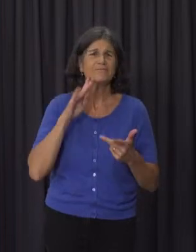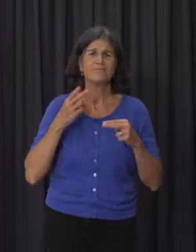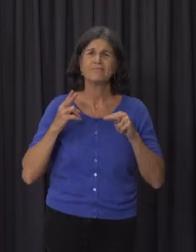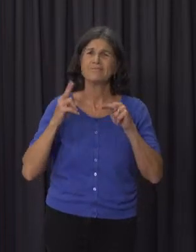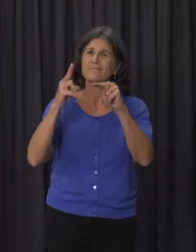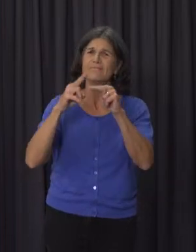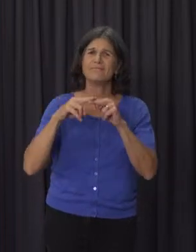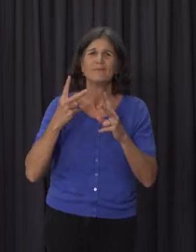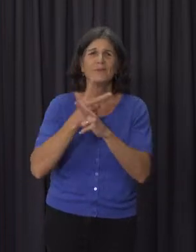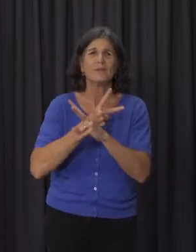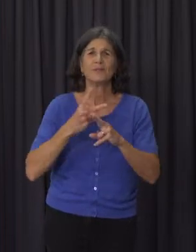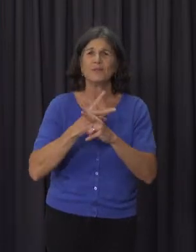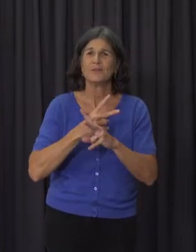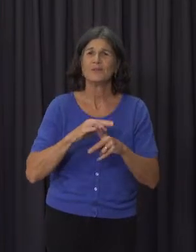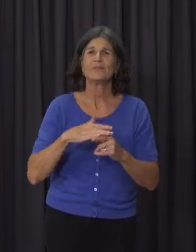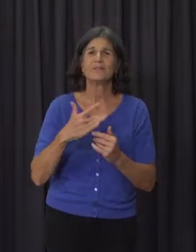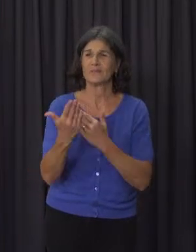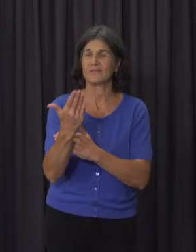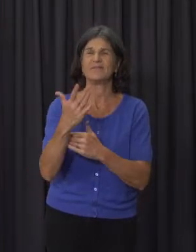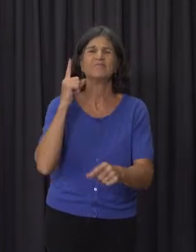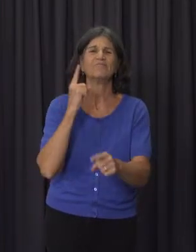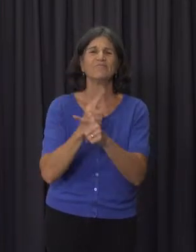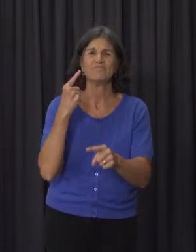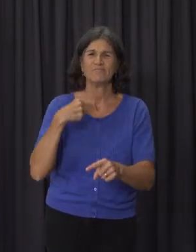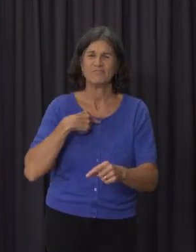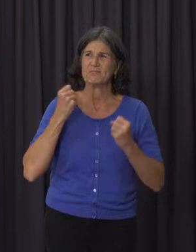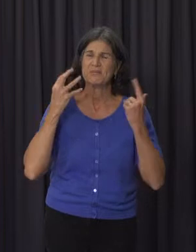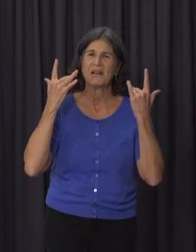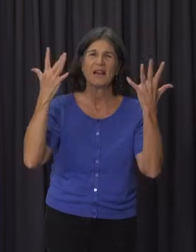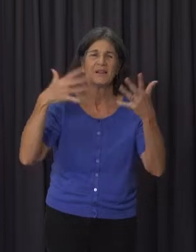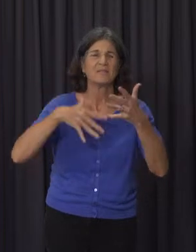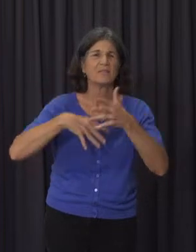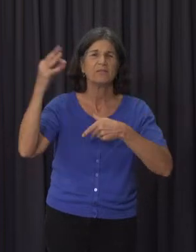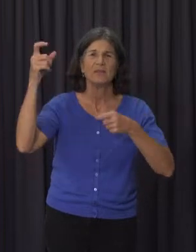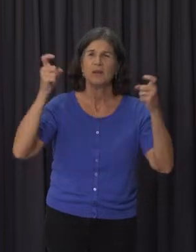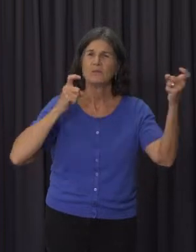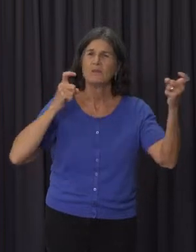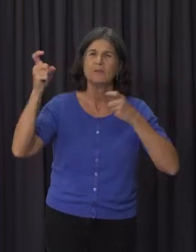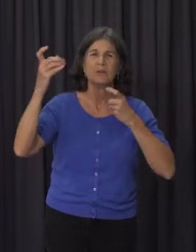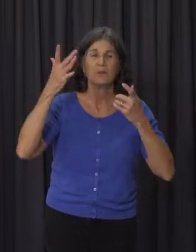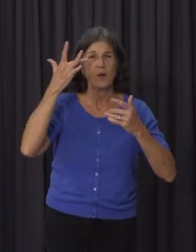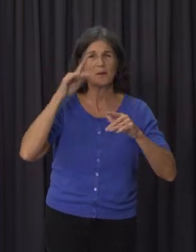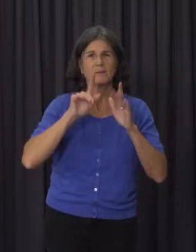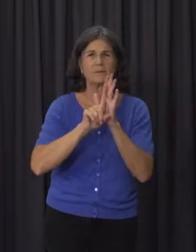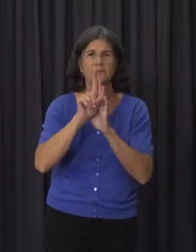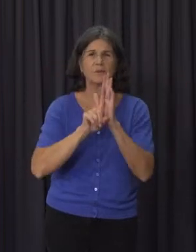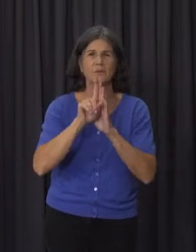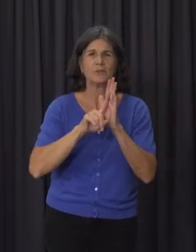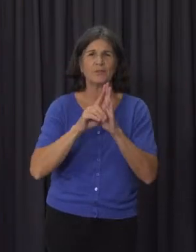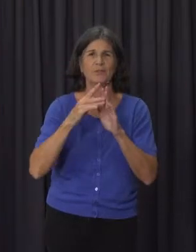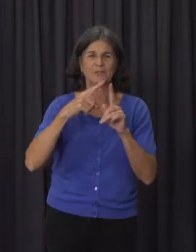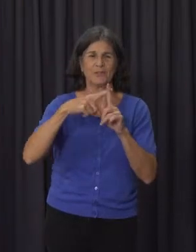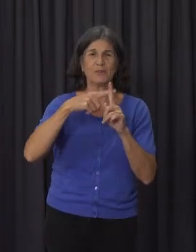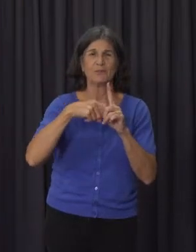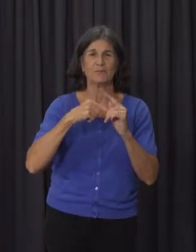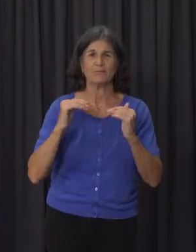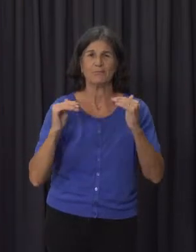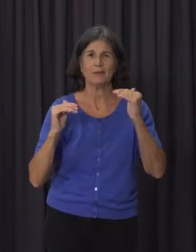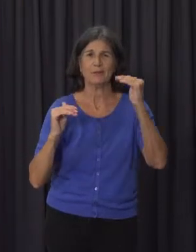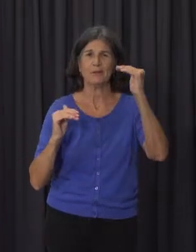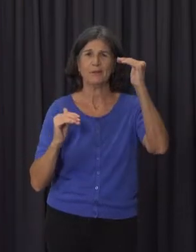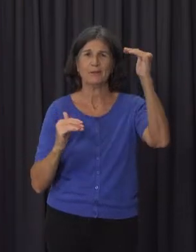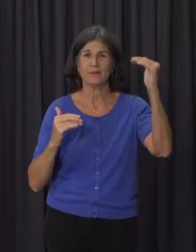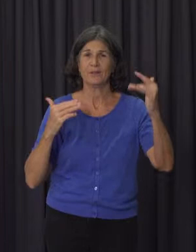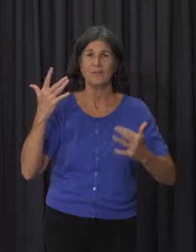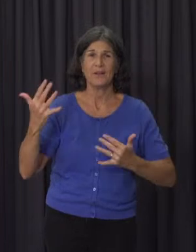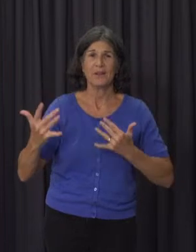dry conditions. So like we've been saying, wildfires can appear dormant for days at a time when temperatures are cooler, if there's a